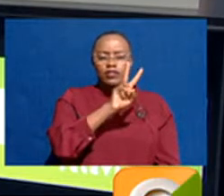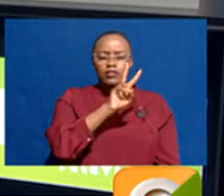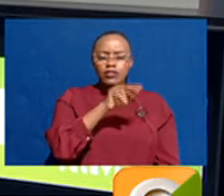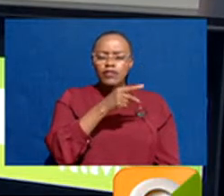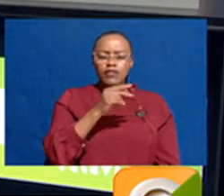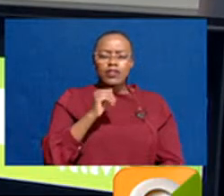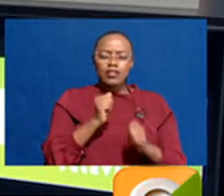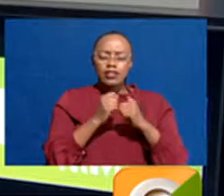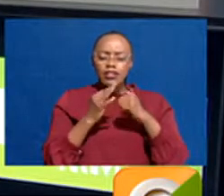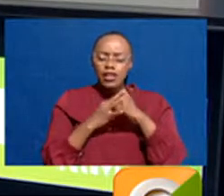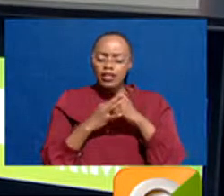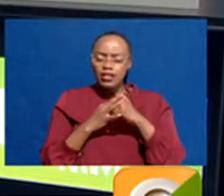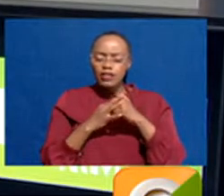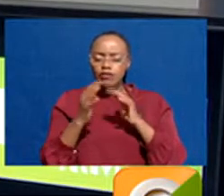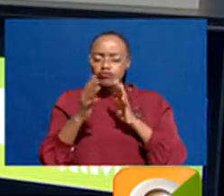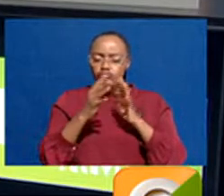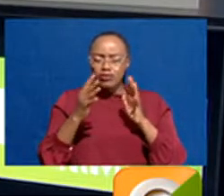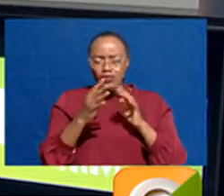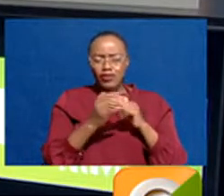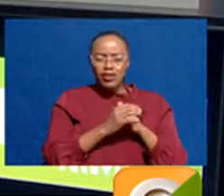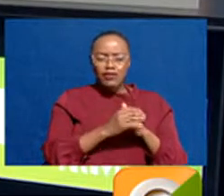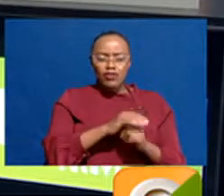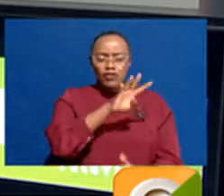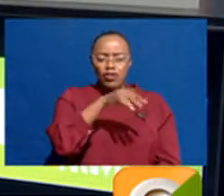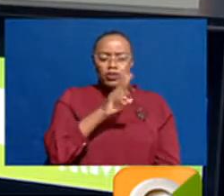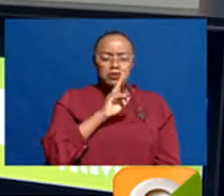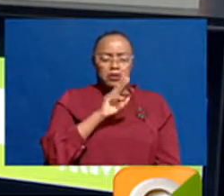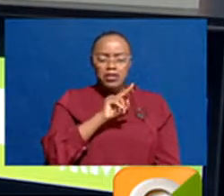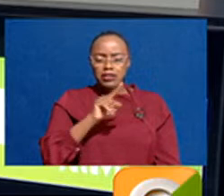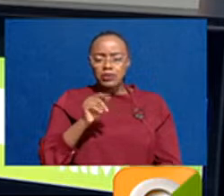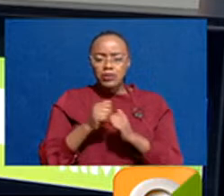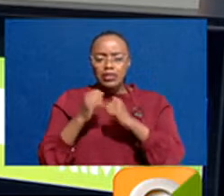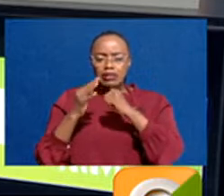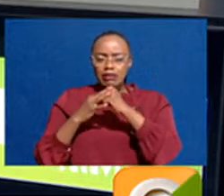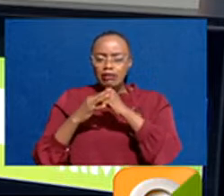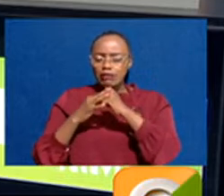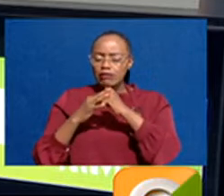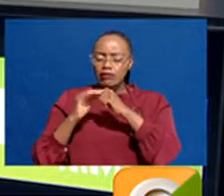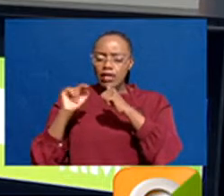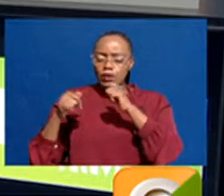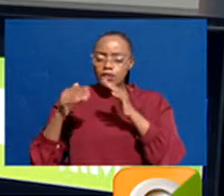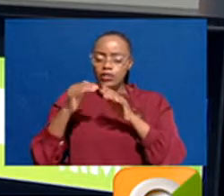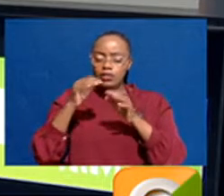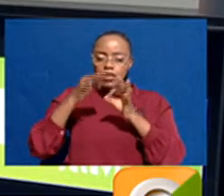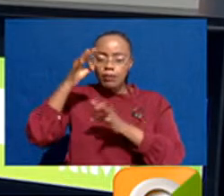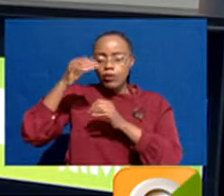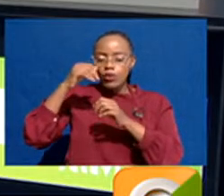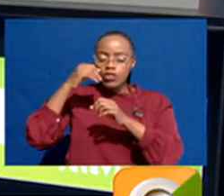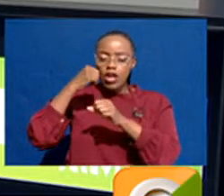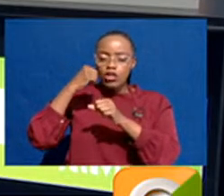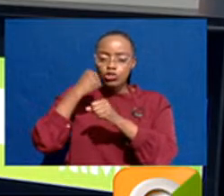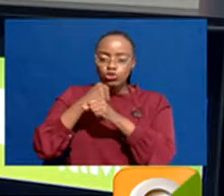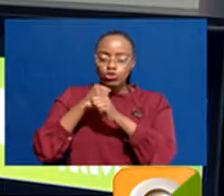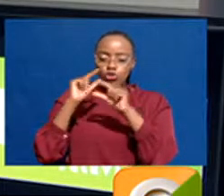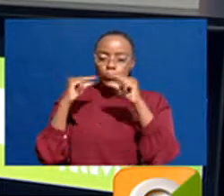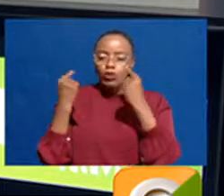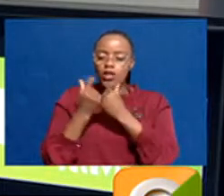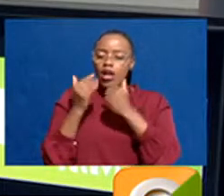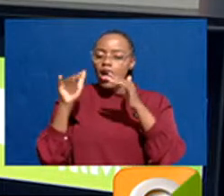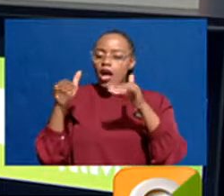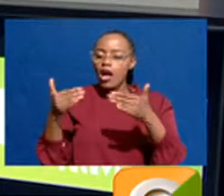18,200 shillings per day based on your level, your job group. But How different is